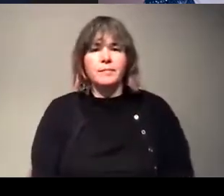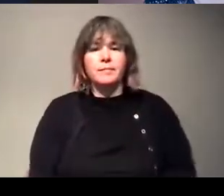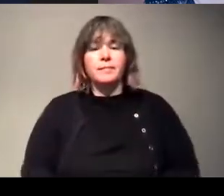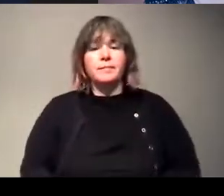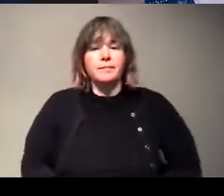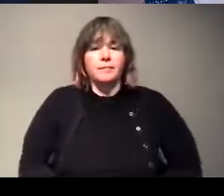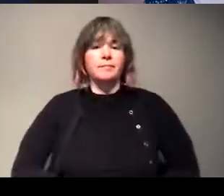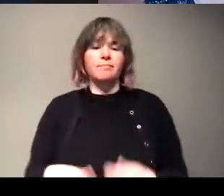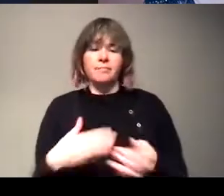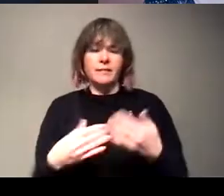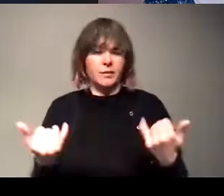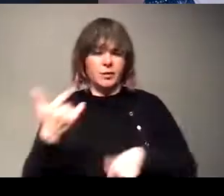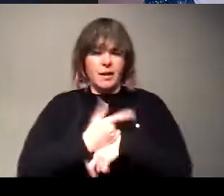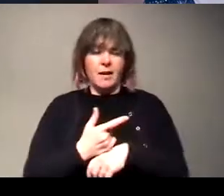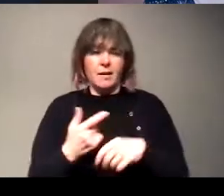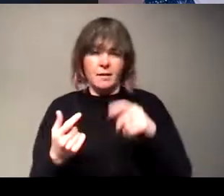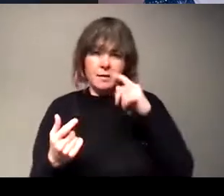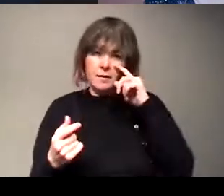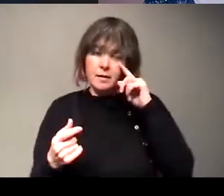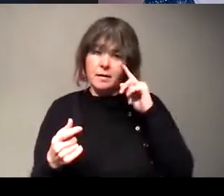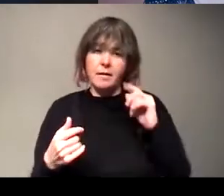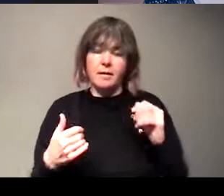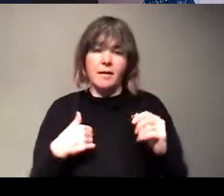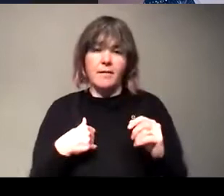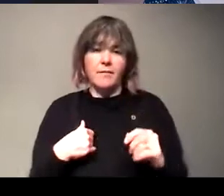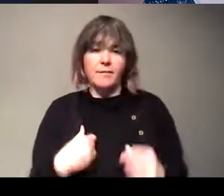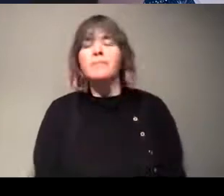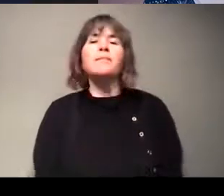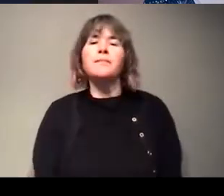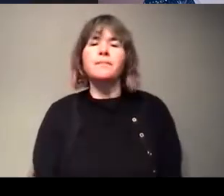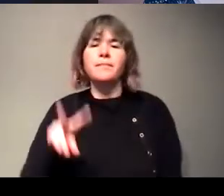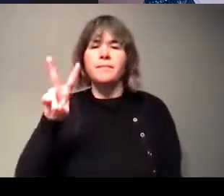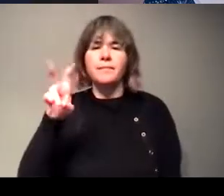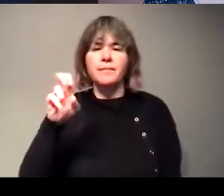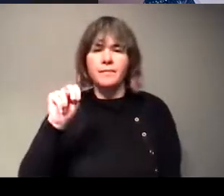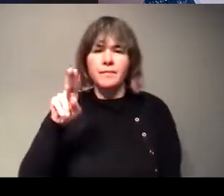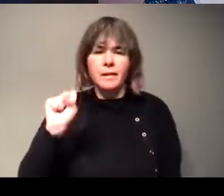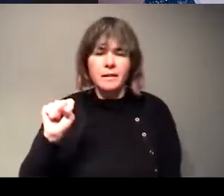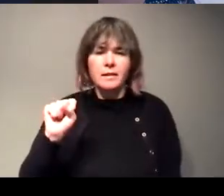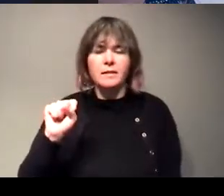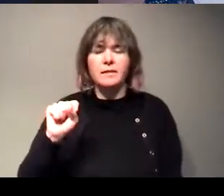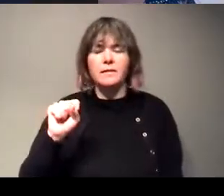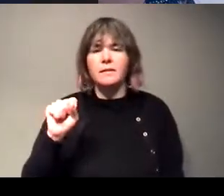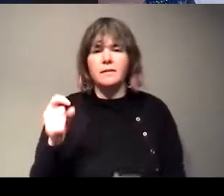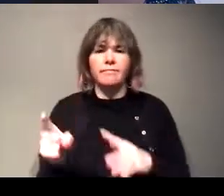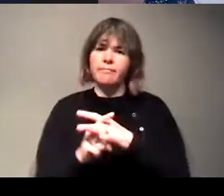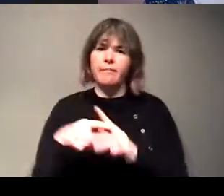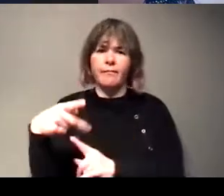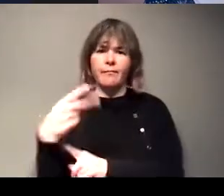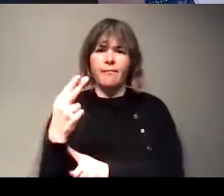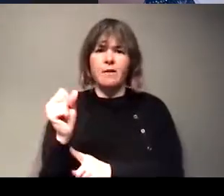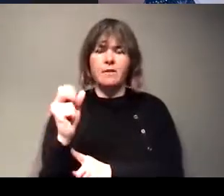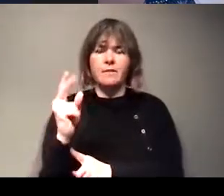getting, like, there was a signature on Venus of phosphine, apparently, which is product